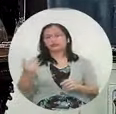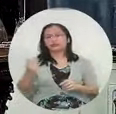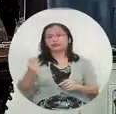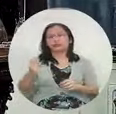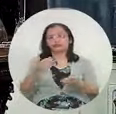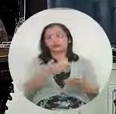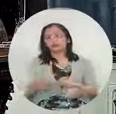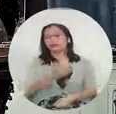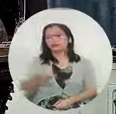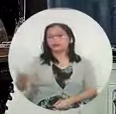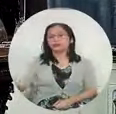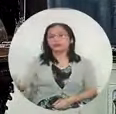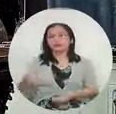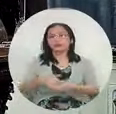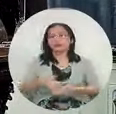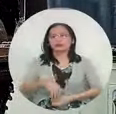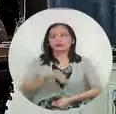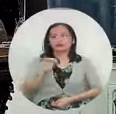Ambot lang, oy.